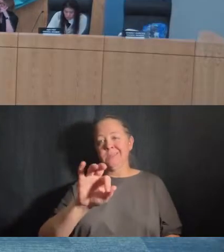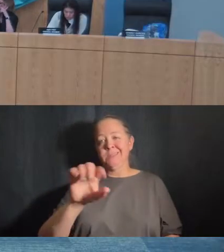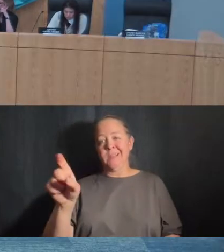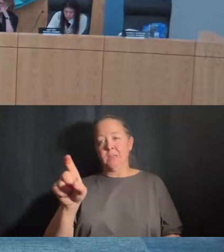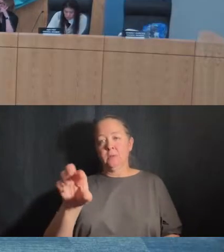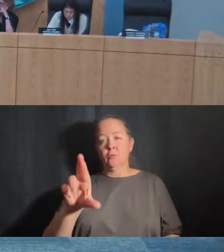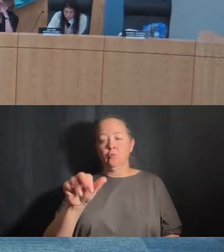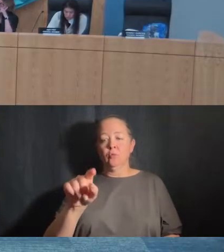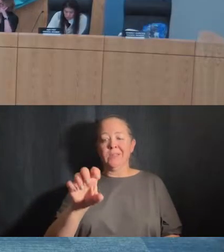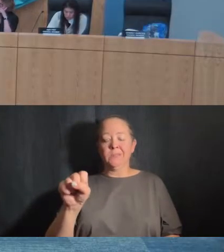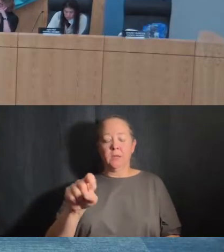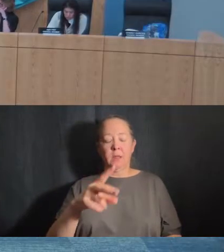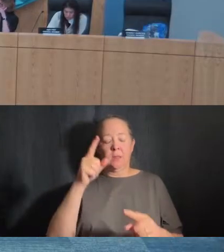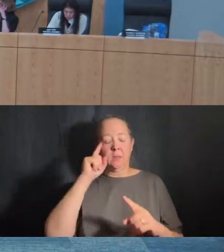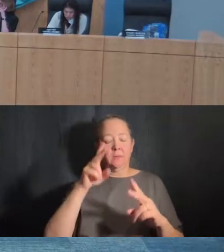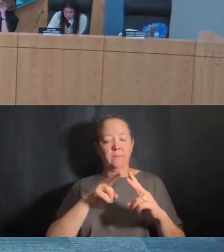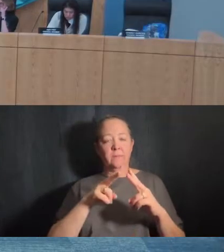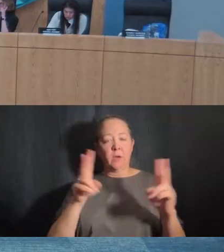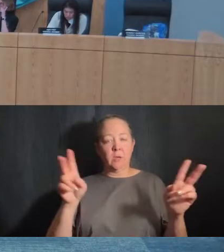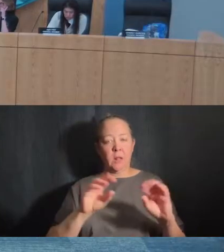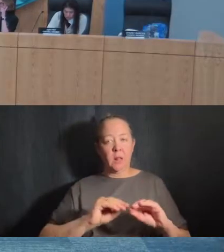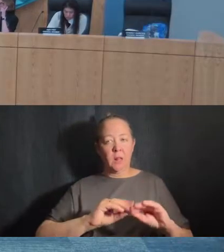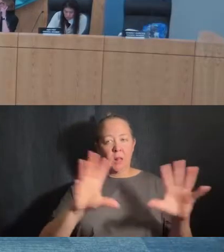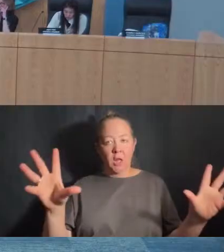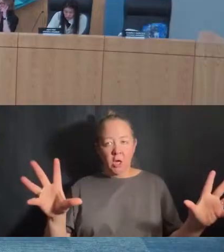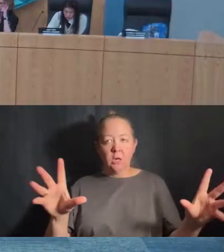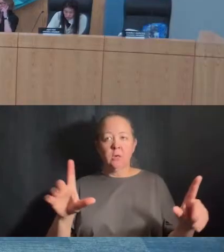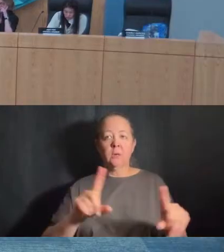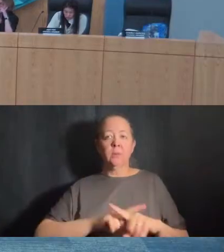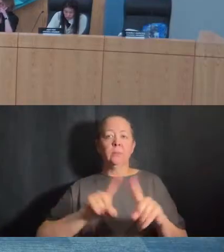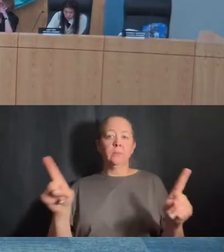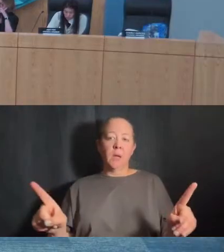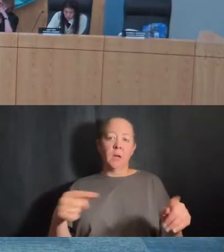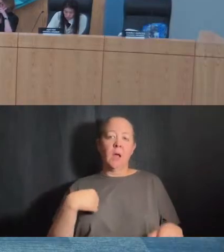and it spells it out. But I think